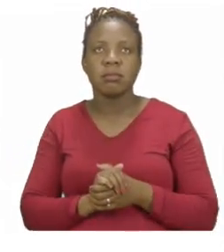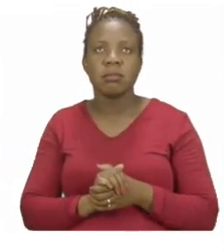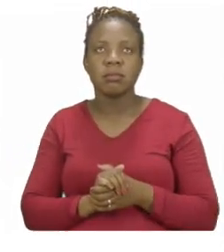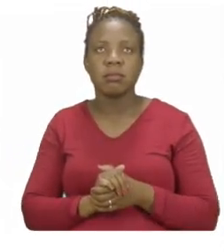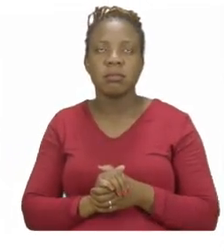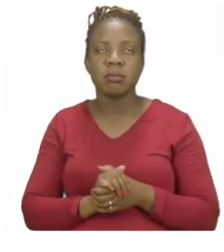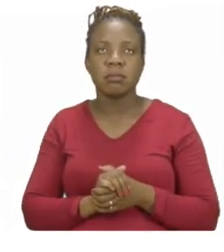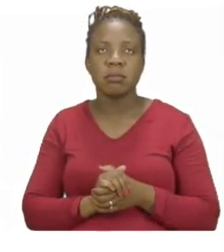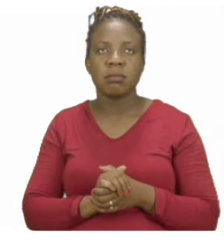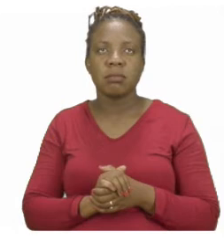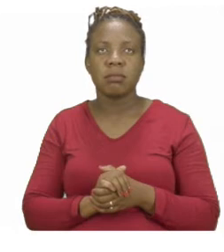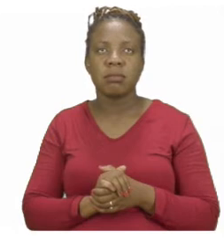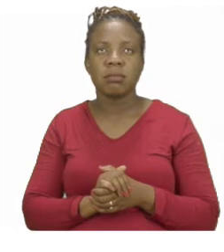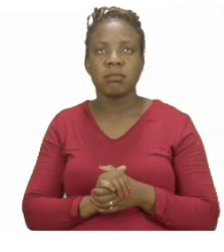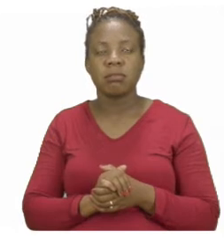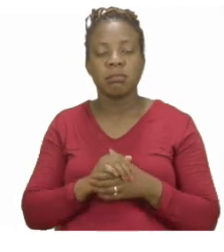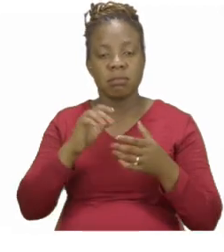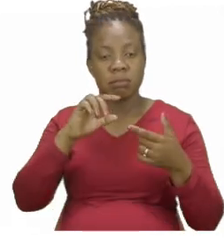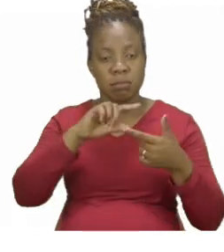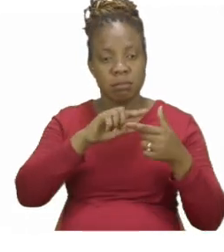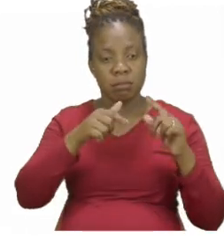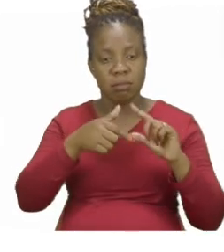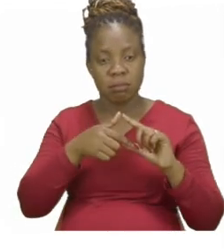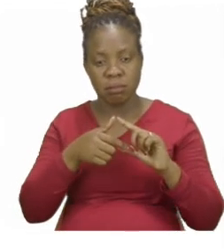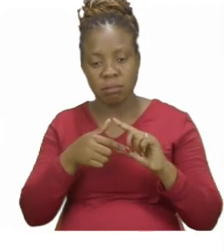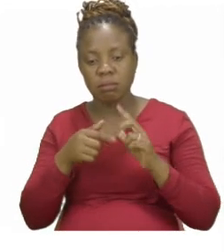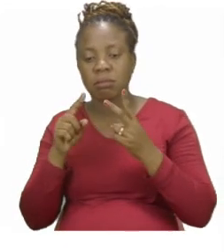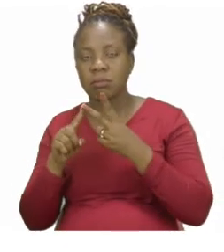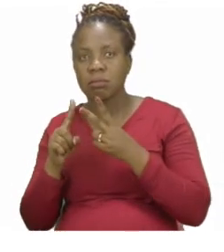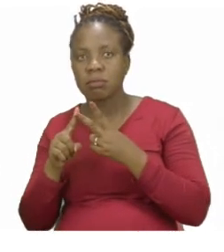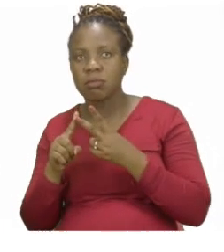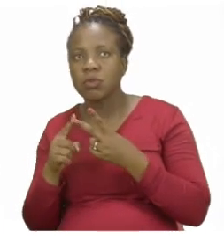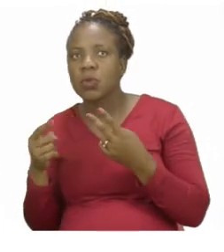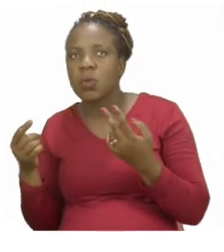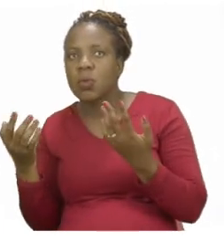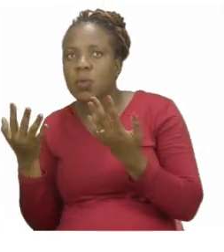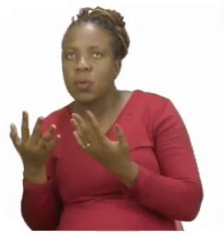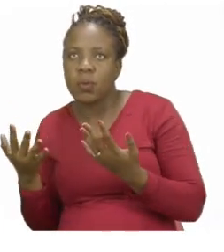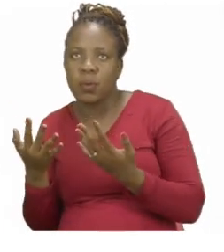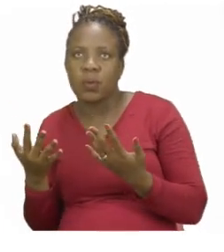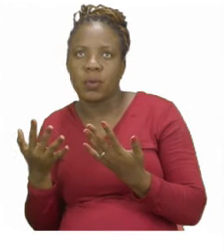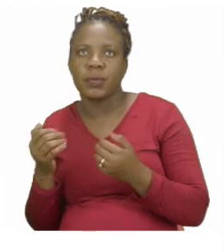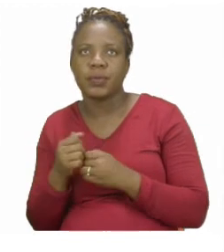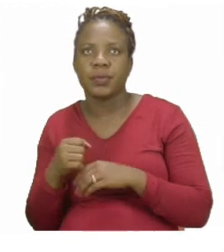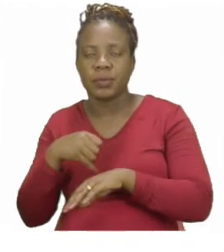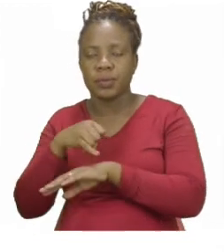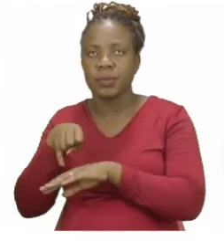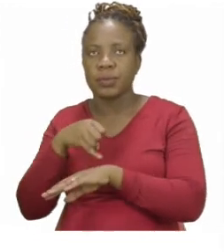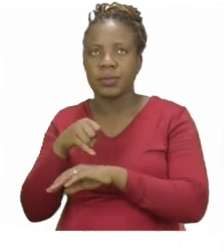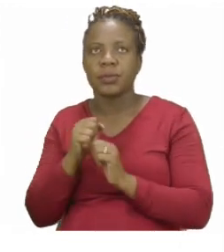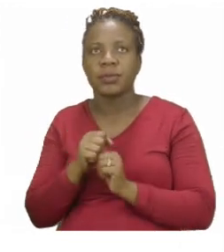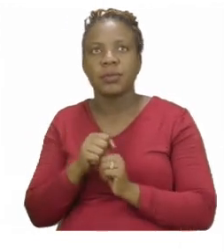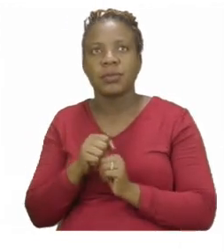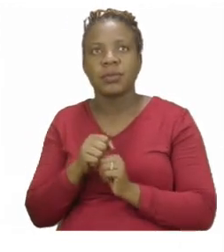shapes and positions. It says there, you have to name the shape